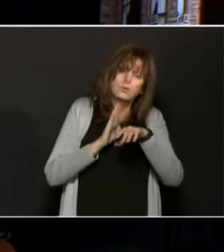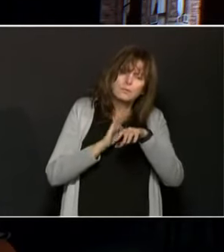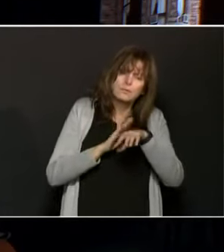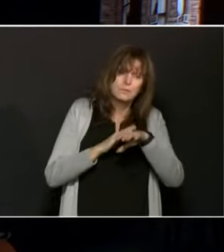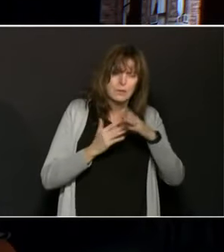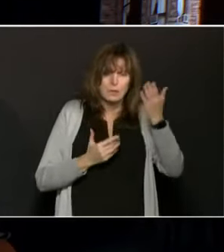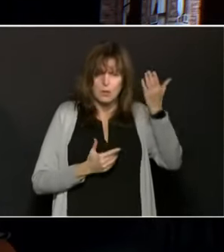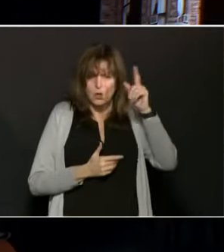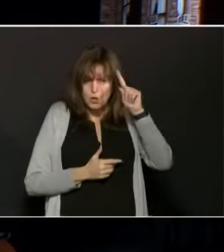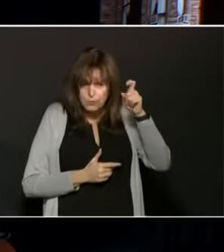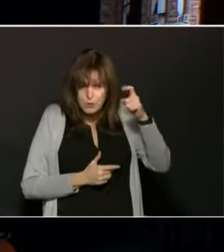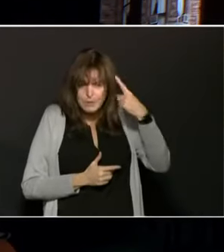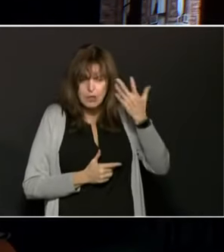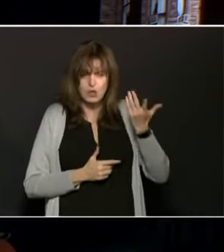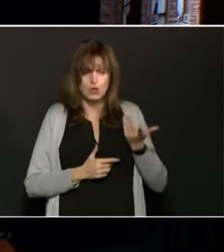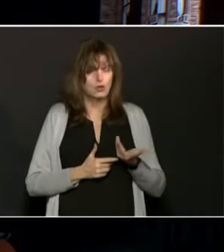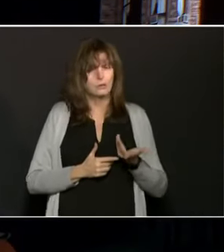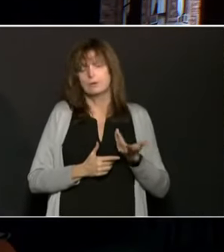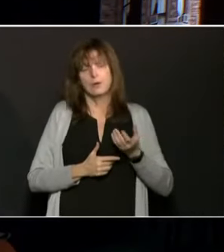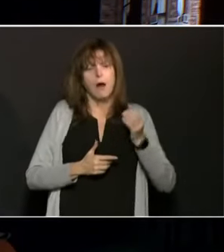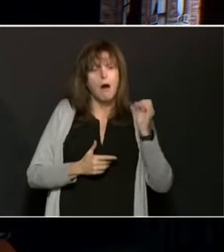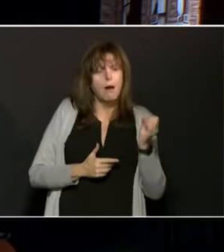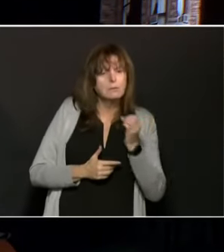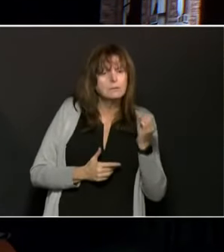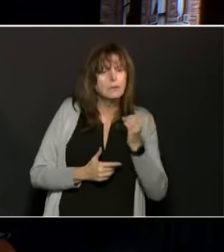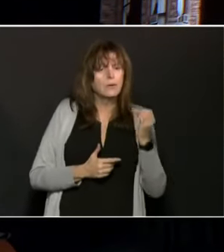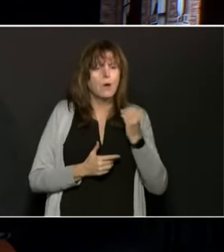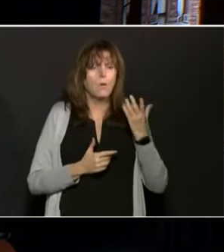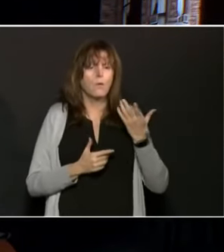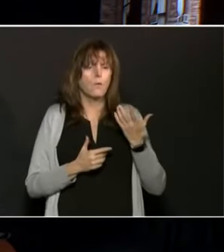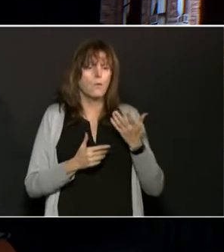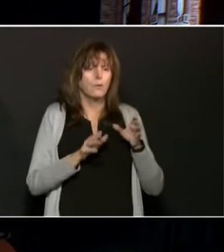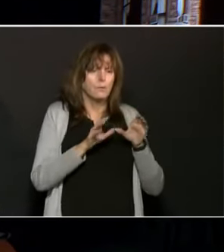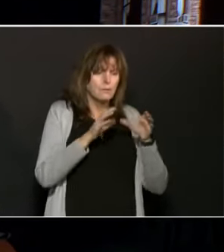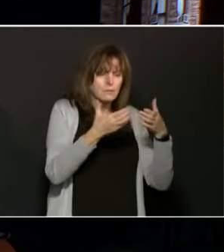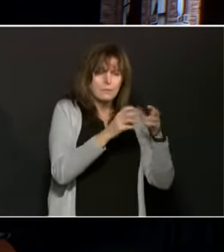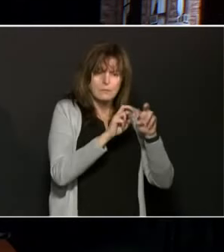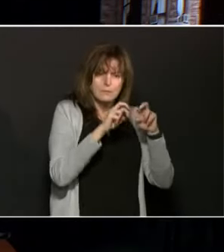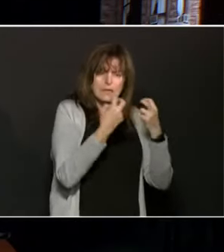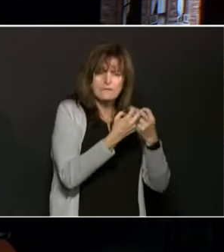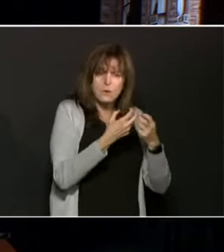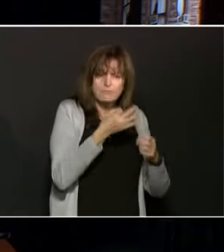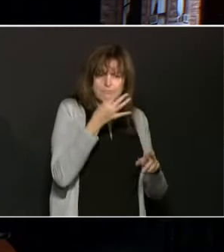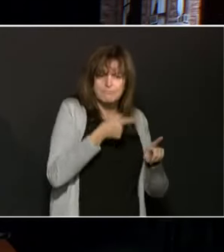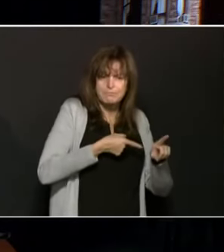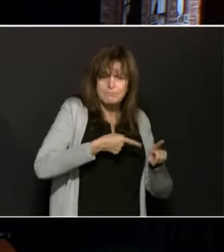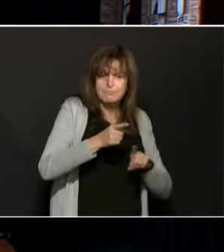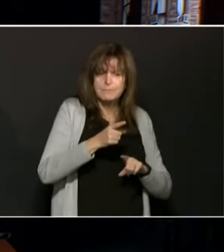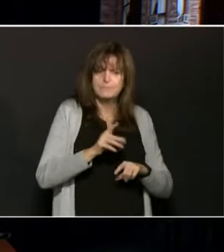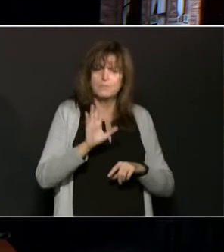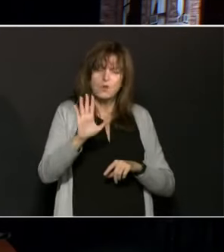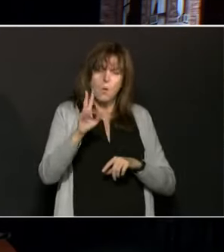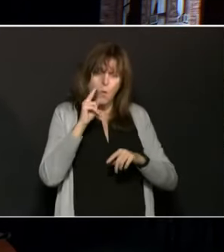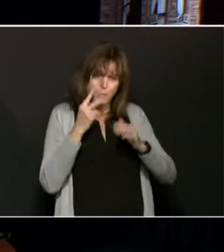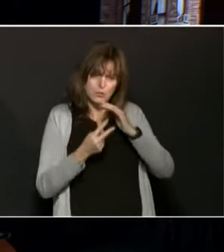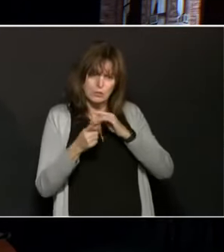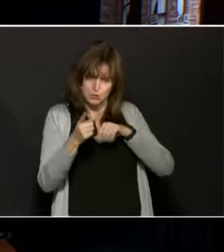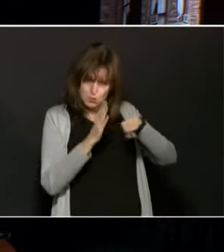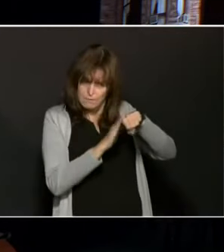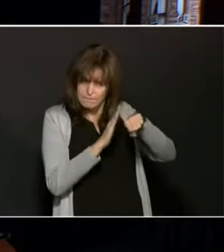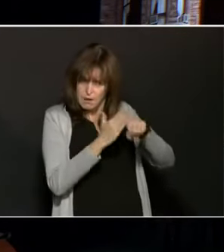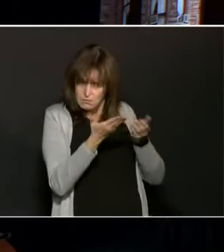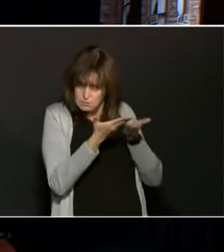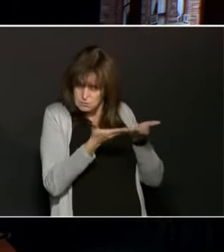on the vaccine rollout based on this latest modeling? So I think you raise a very good